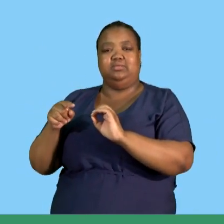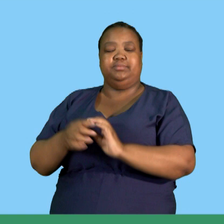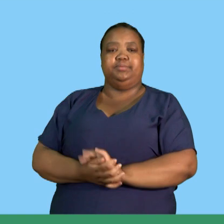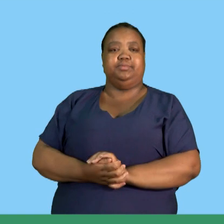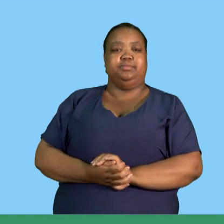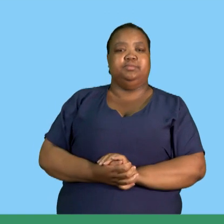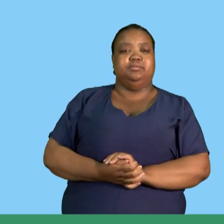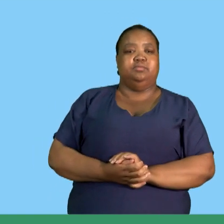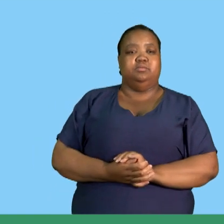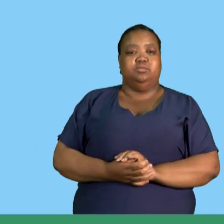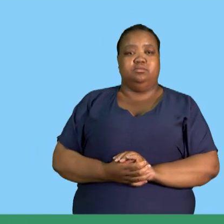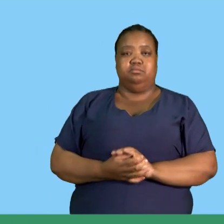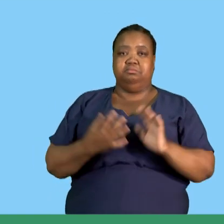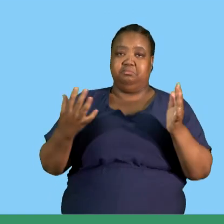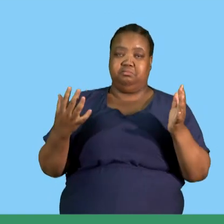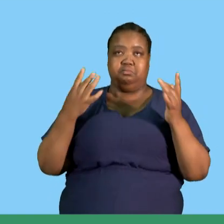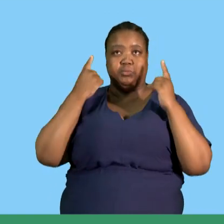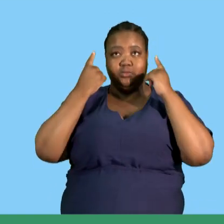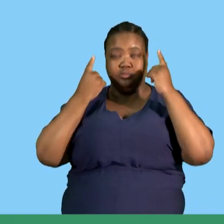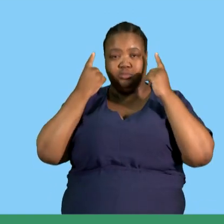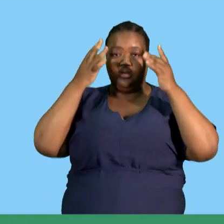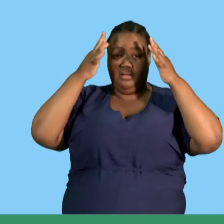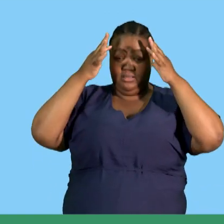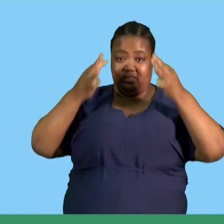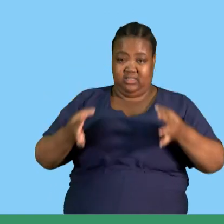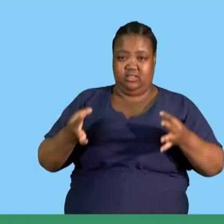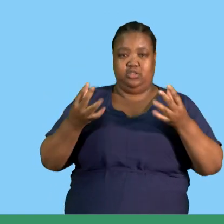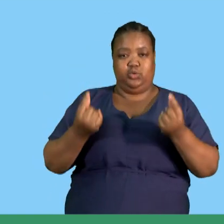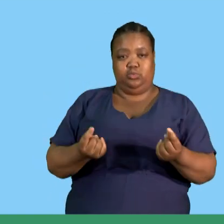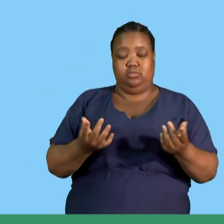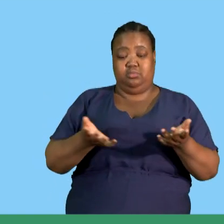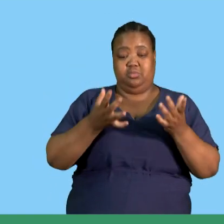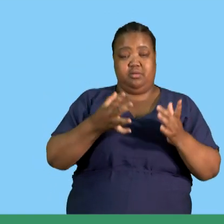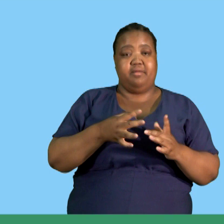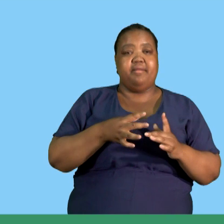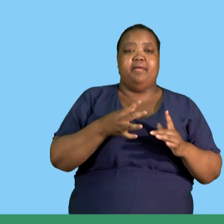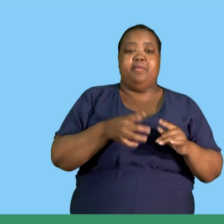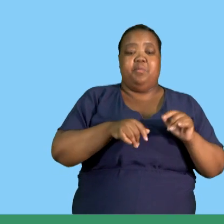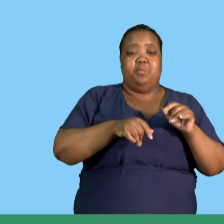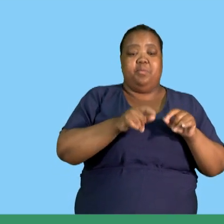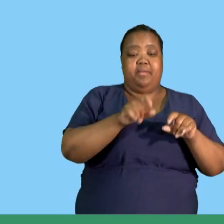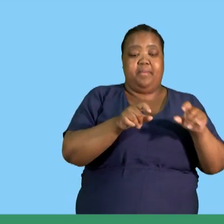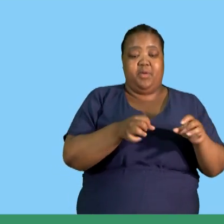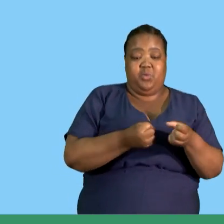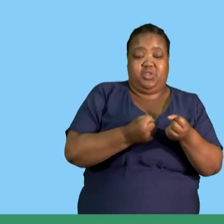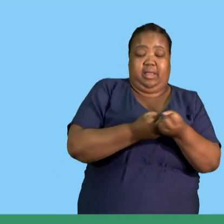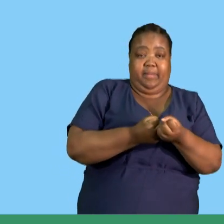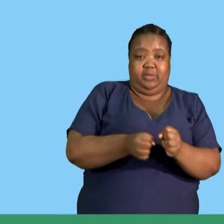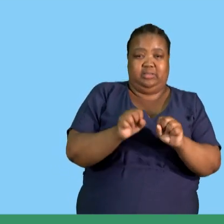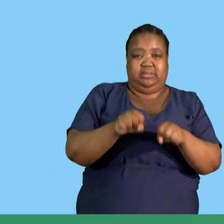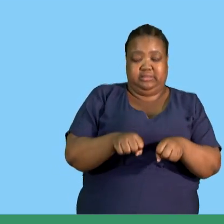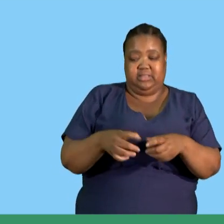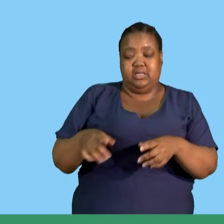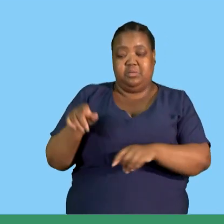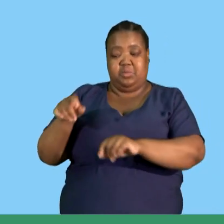that particular idea. Informed decisions can be made as forces for and against